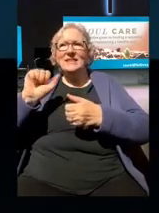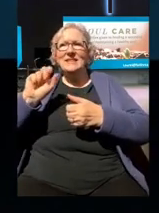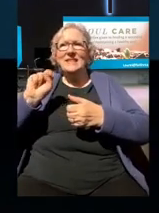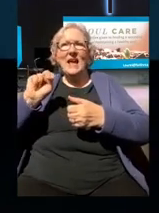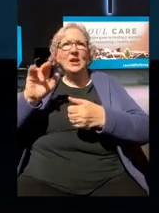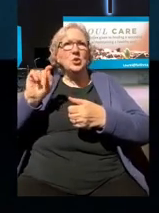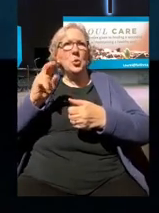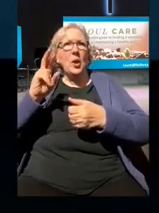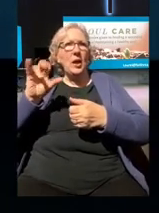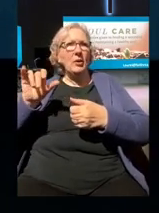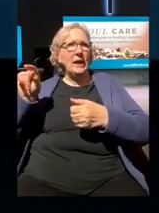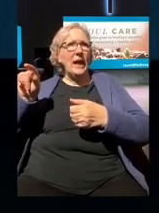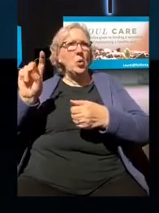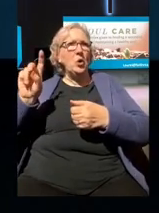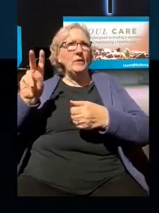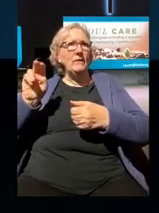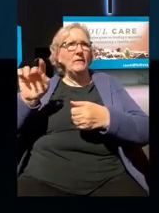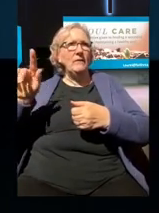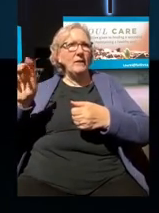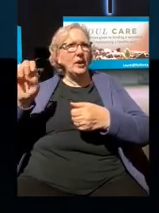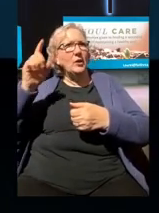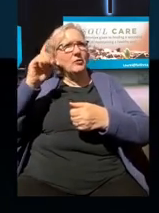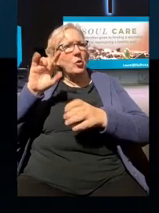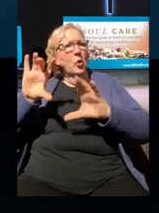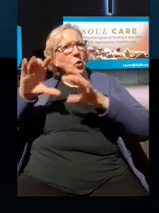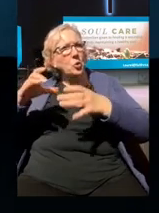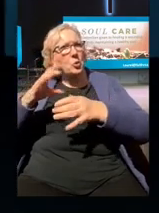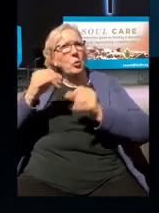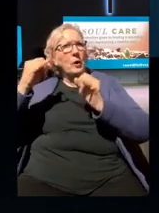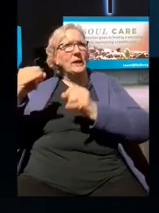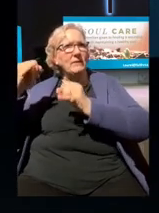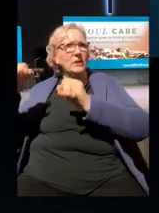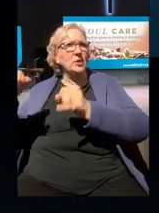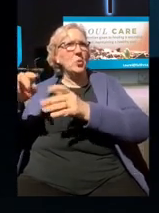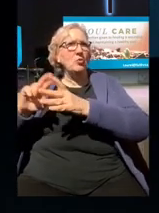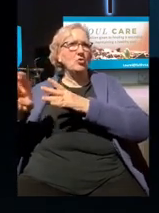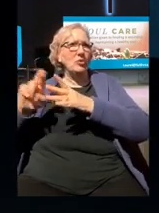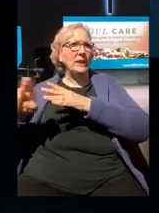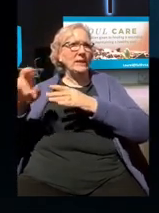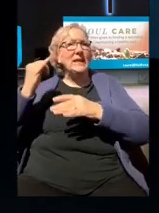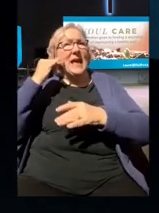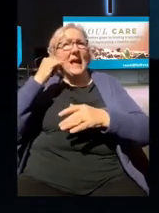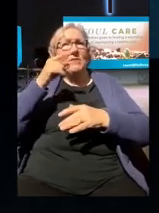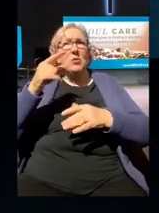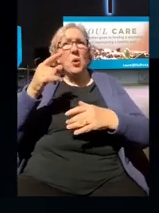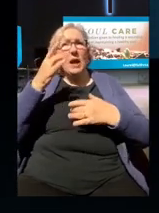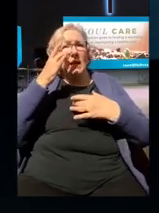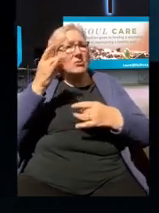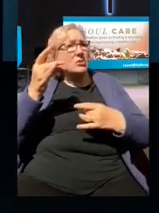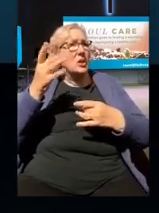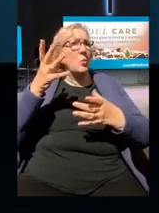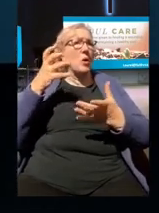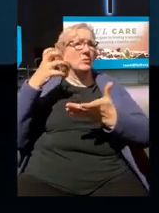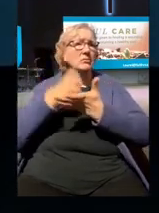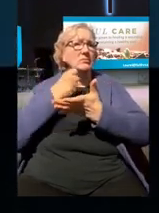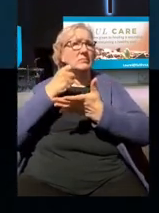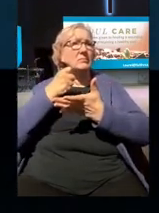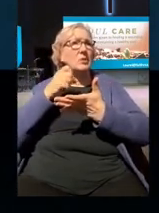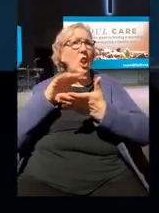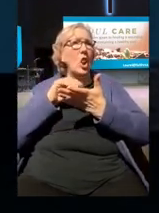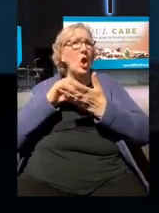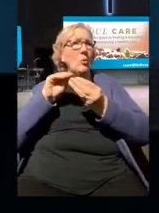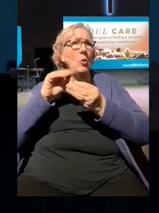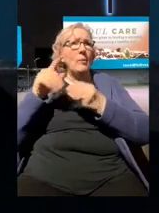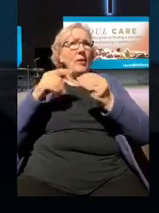group spiritual retreats. If any of that sounds like something you would be interested in or want to take advantage of or learn more about, then reach out